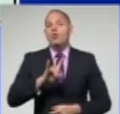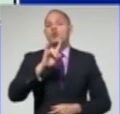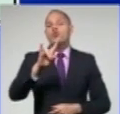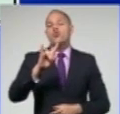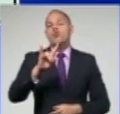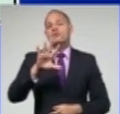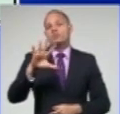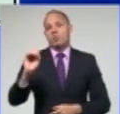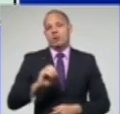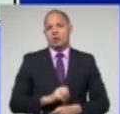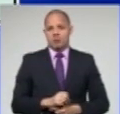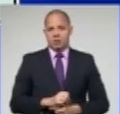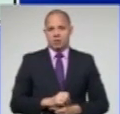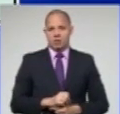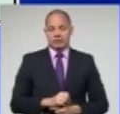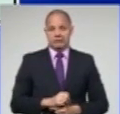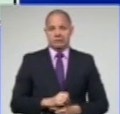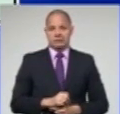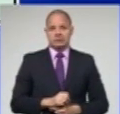5.92% and Canada with